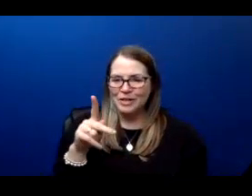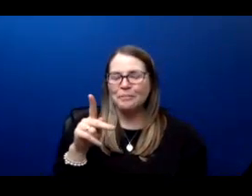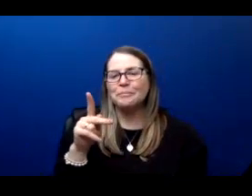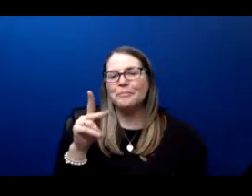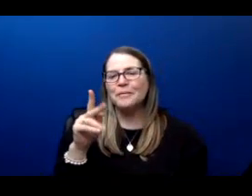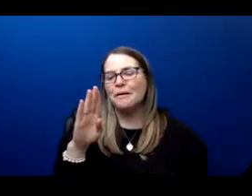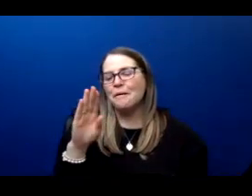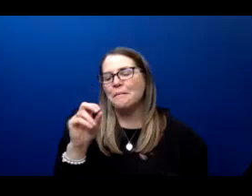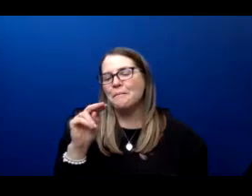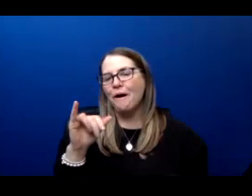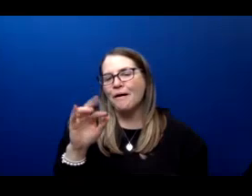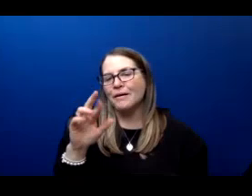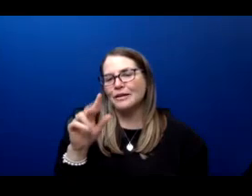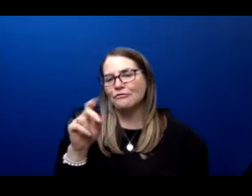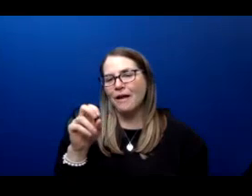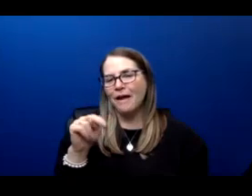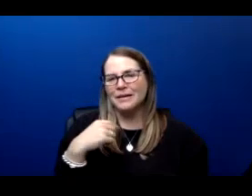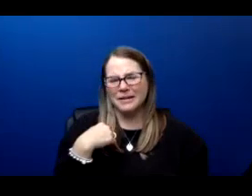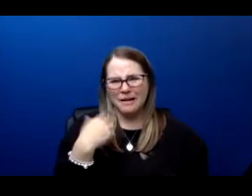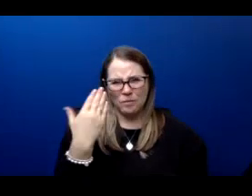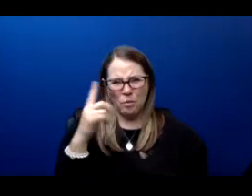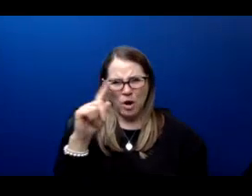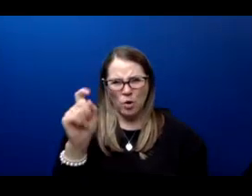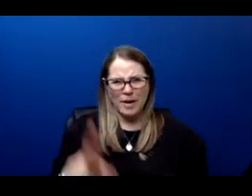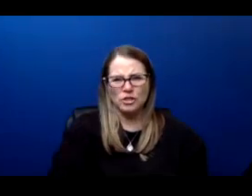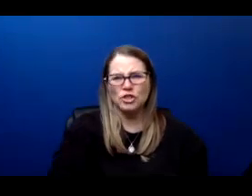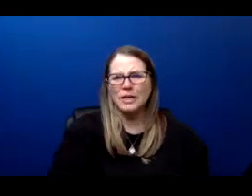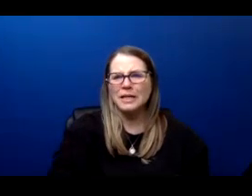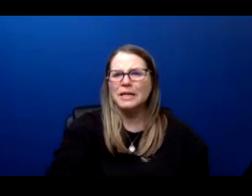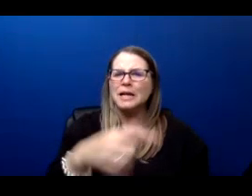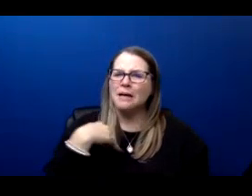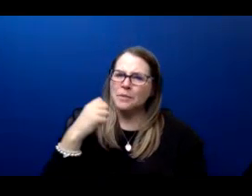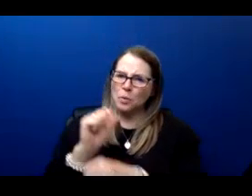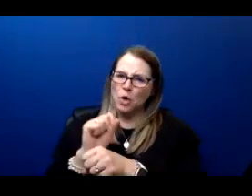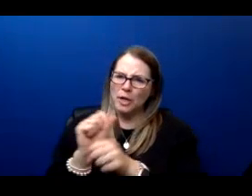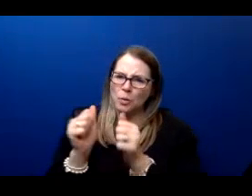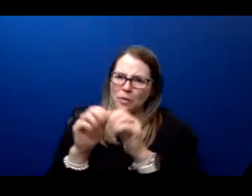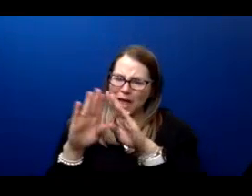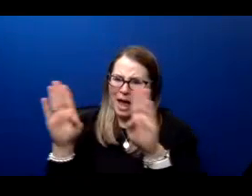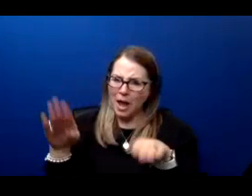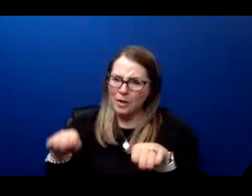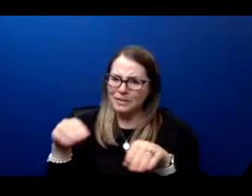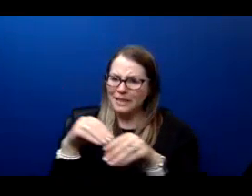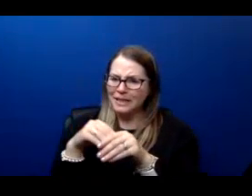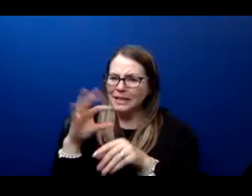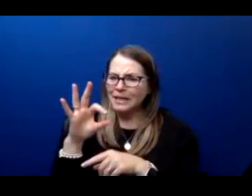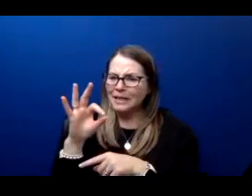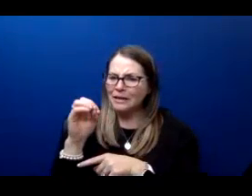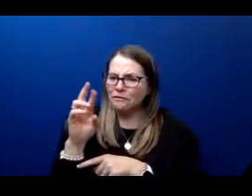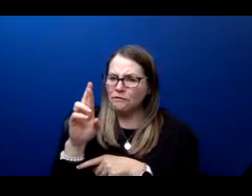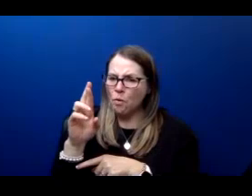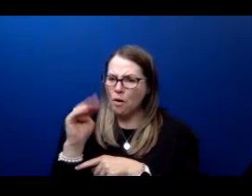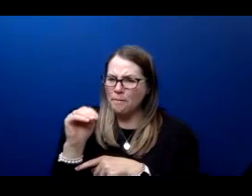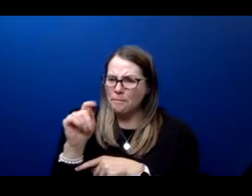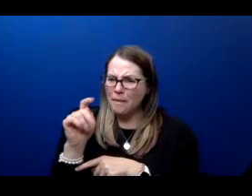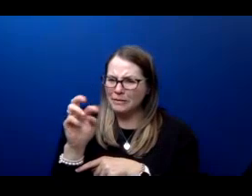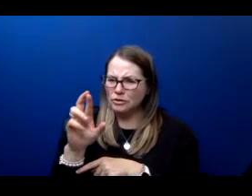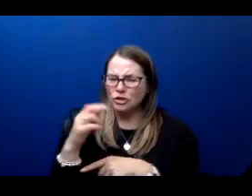question, because I've been working a lot with the housing insecure down in Fort Master and that area.